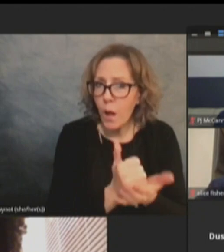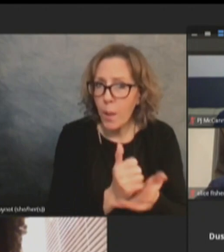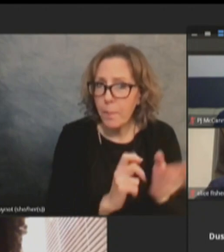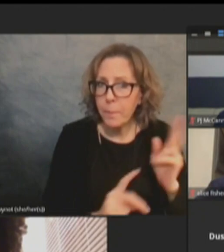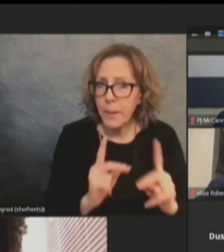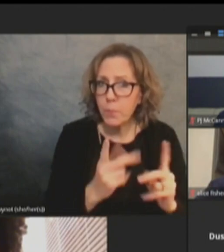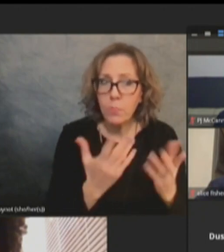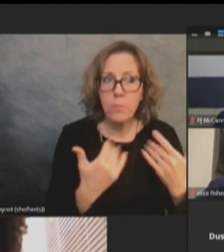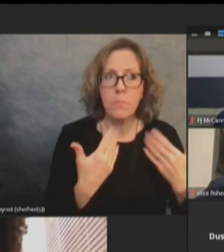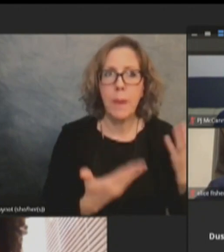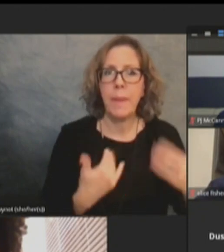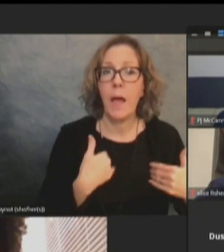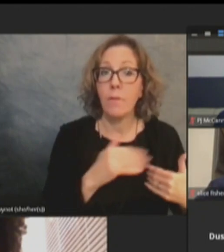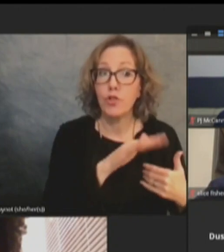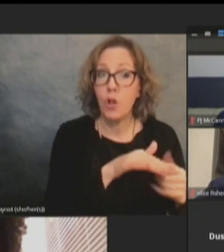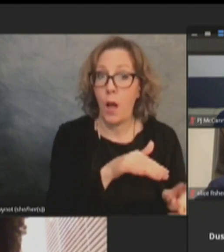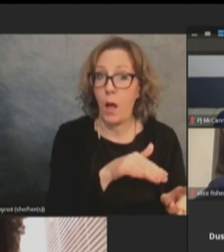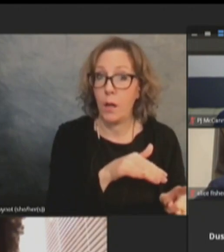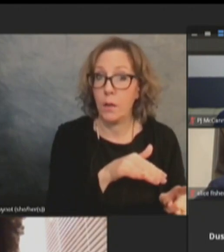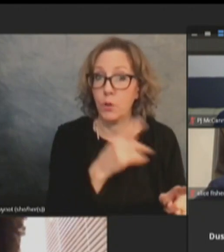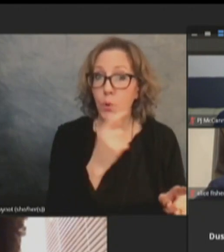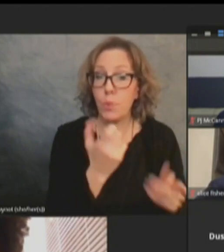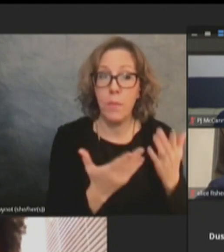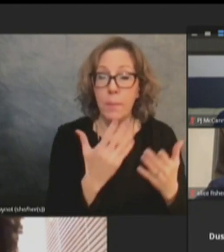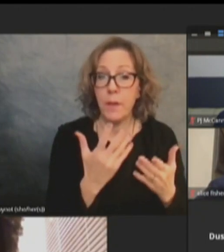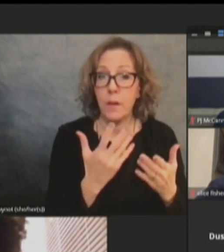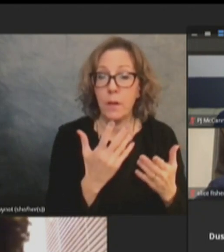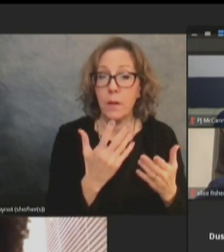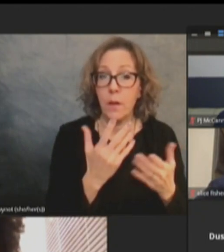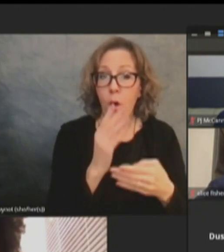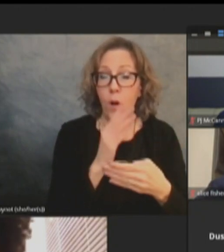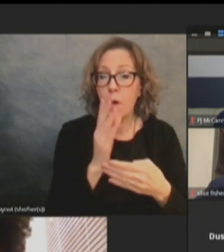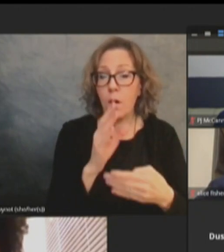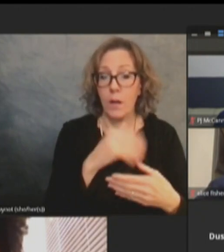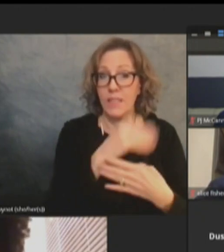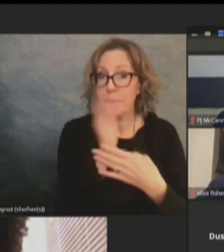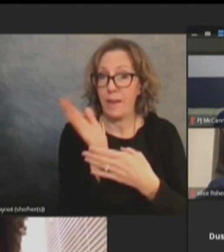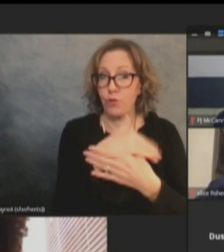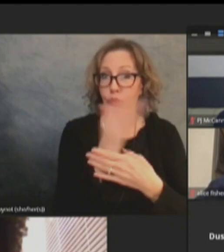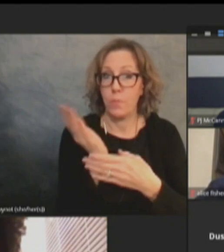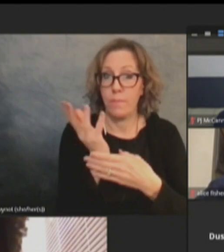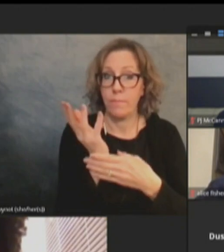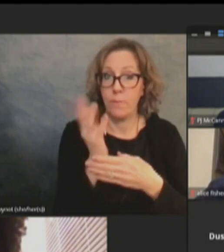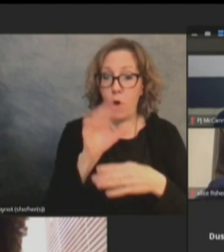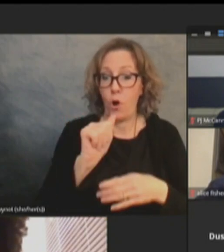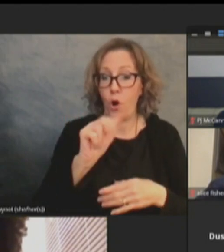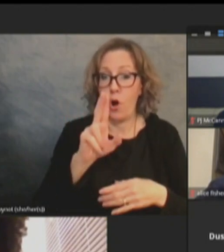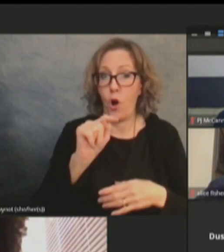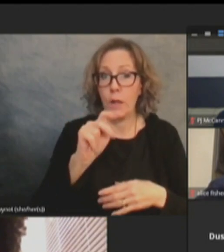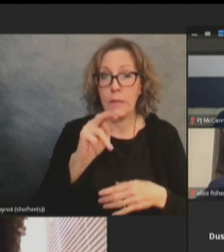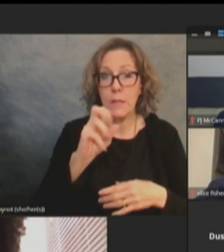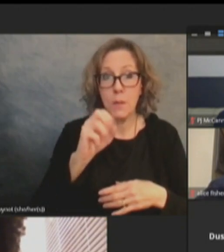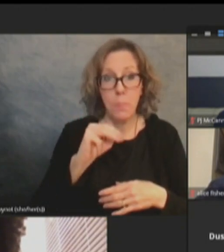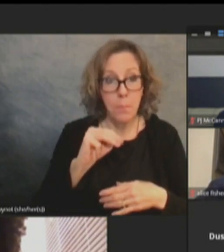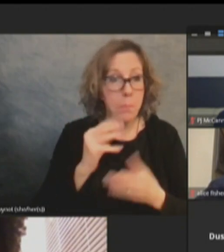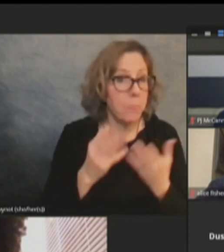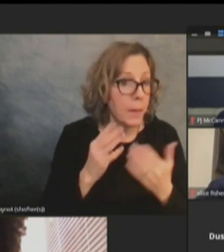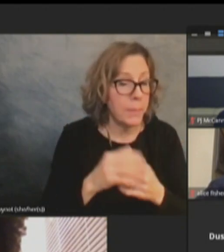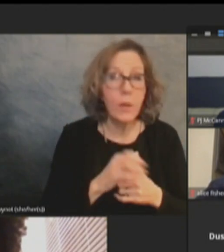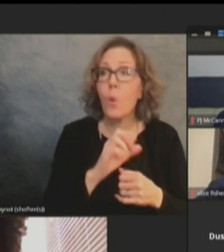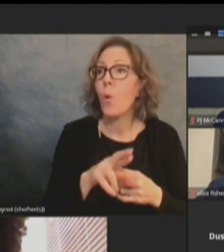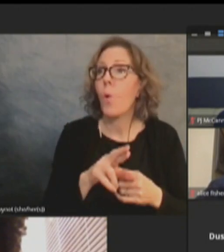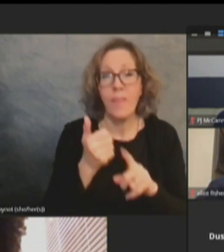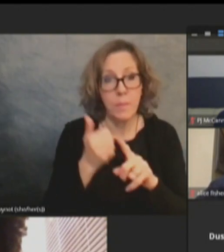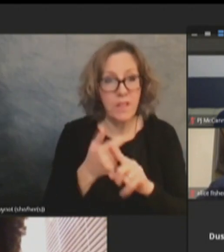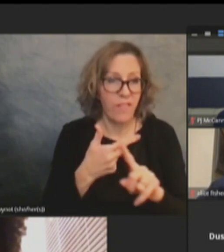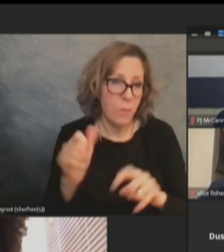have a child on the autism spectrum, for instance, and also be from another country